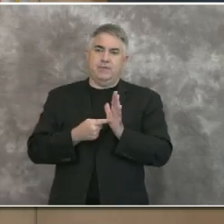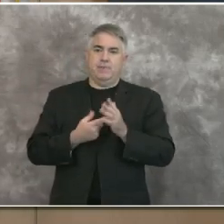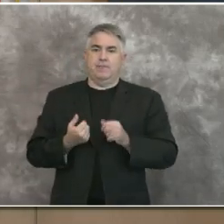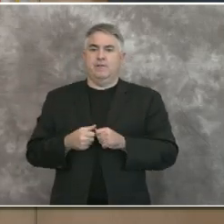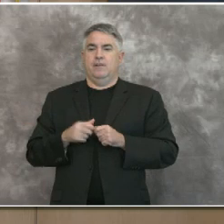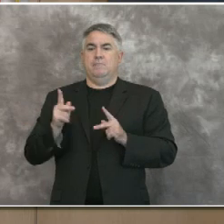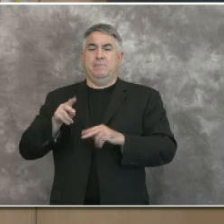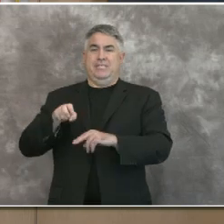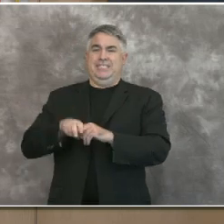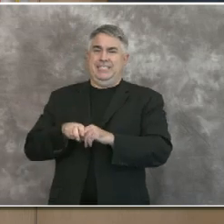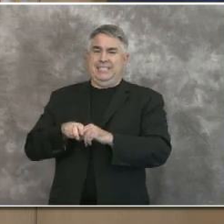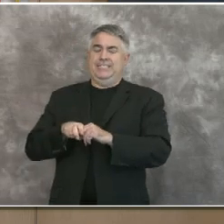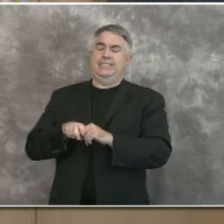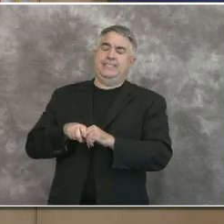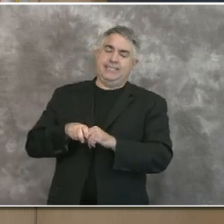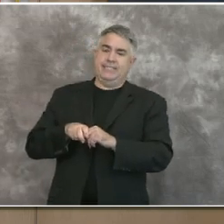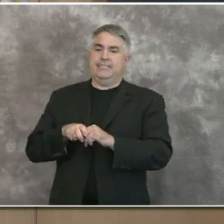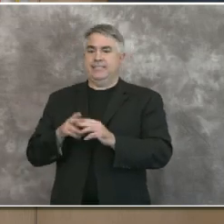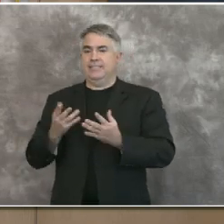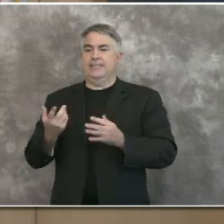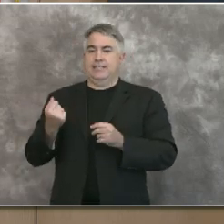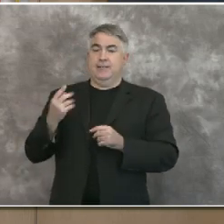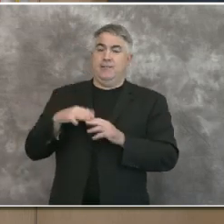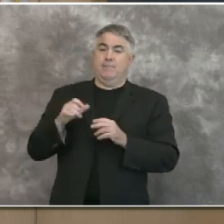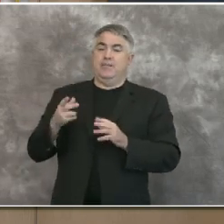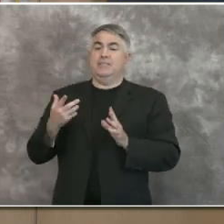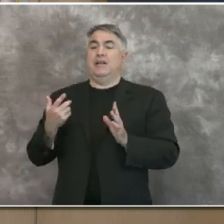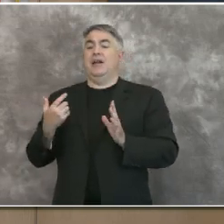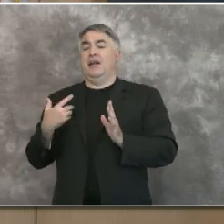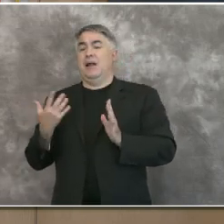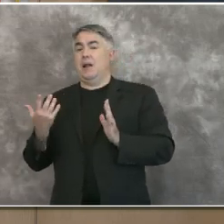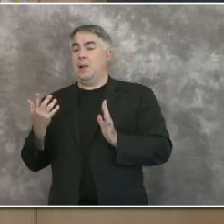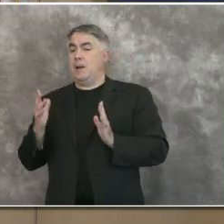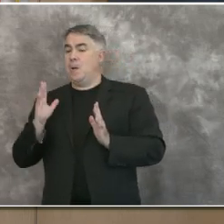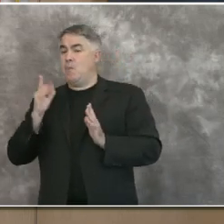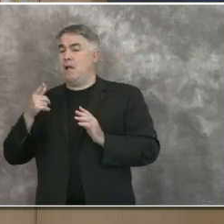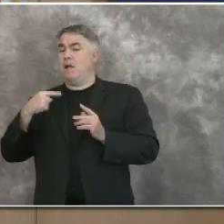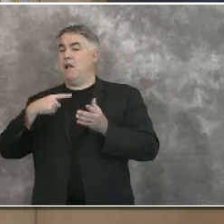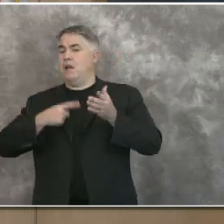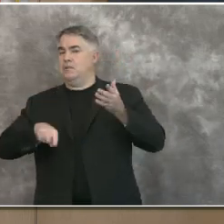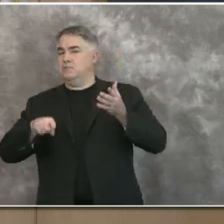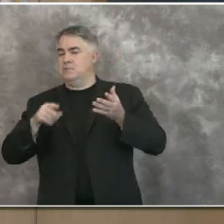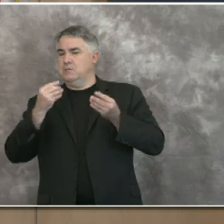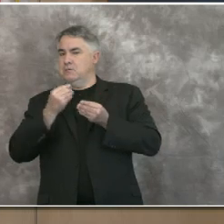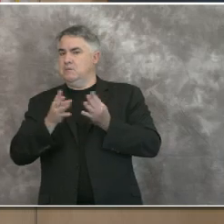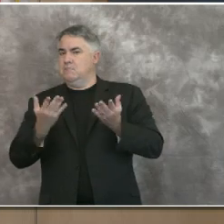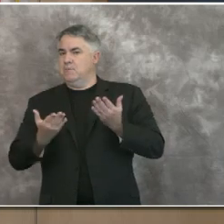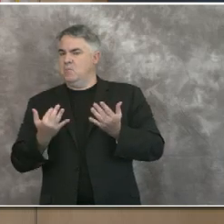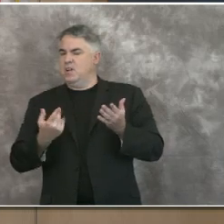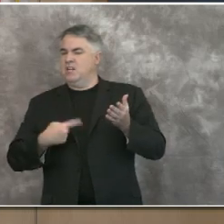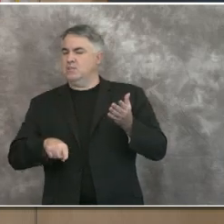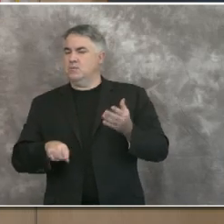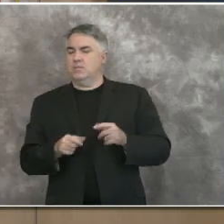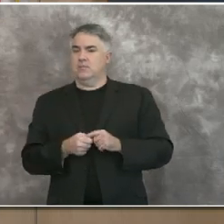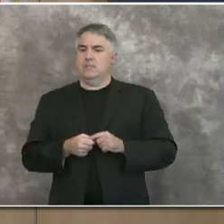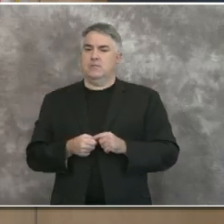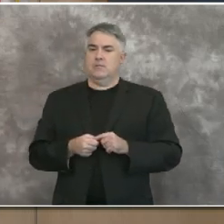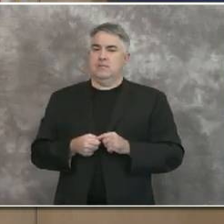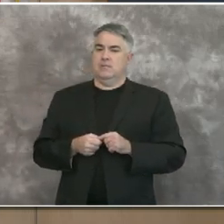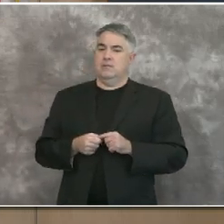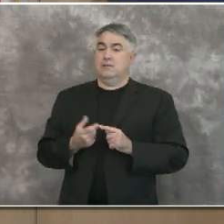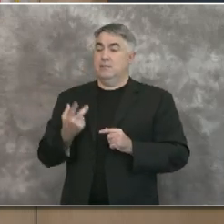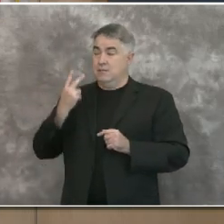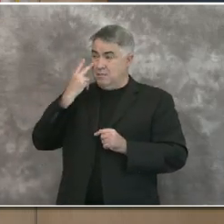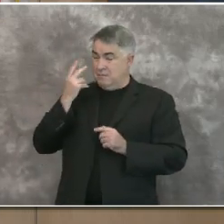or staying or other types of things. We expect to hear back from them next week. And once we hear back from them and we take it under